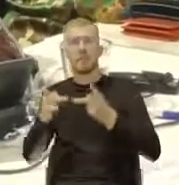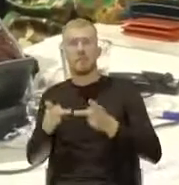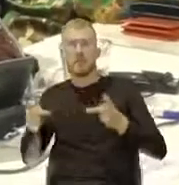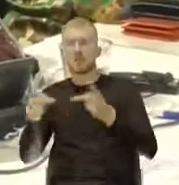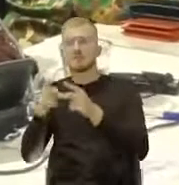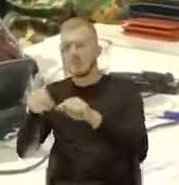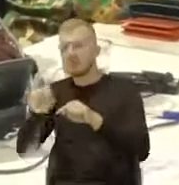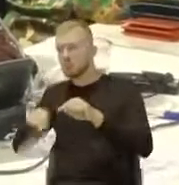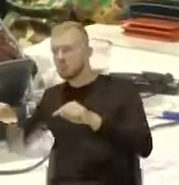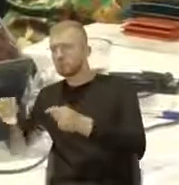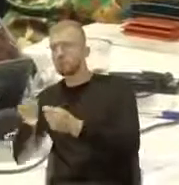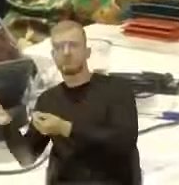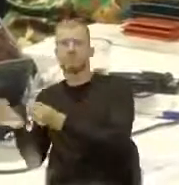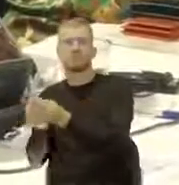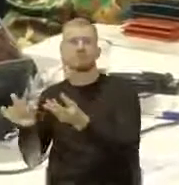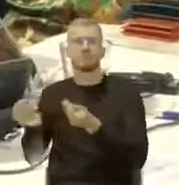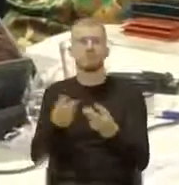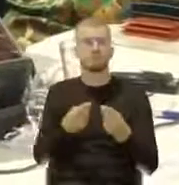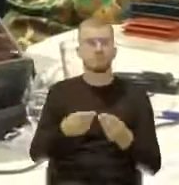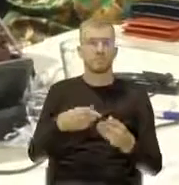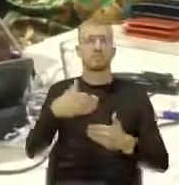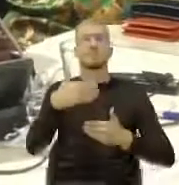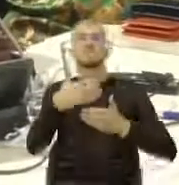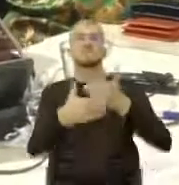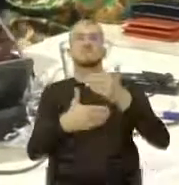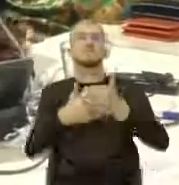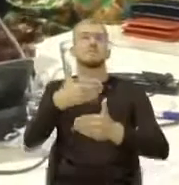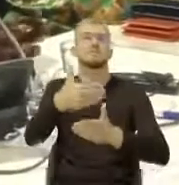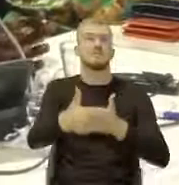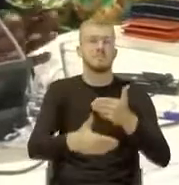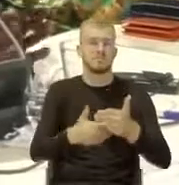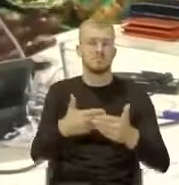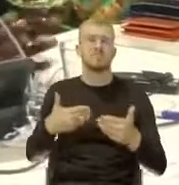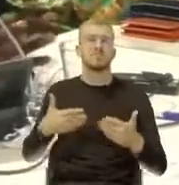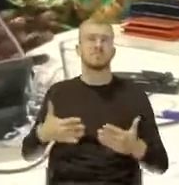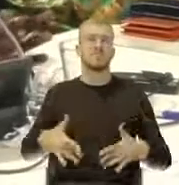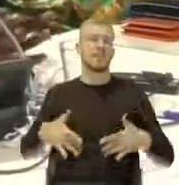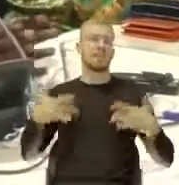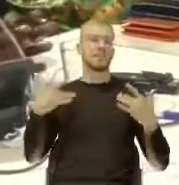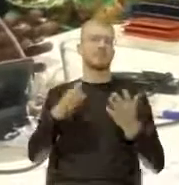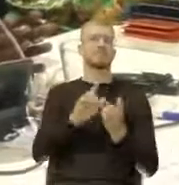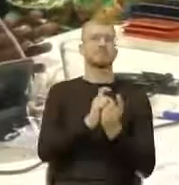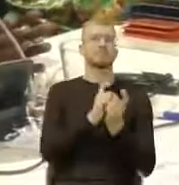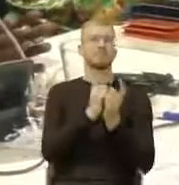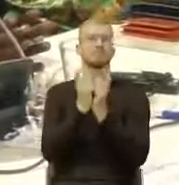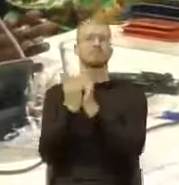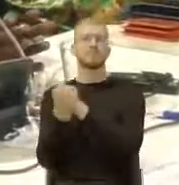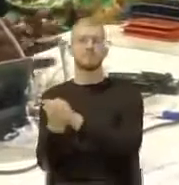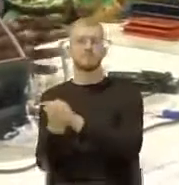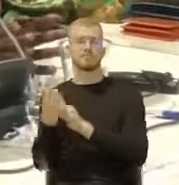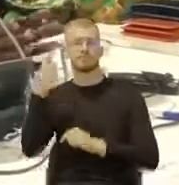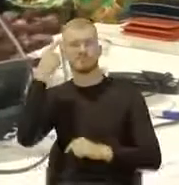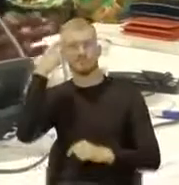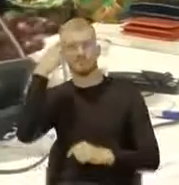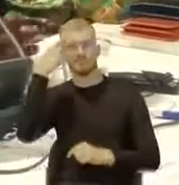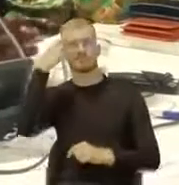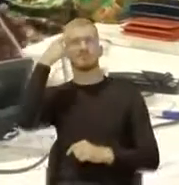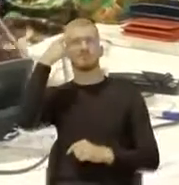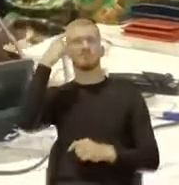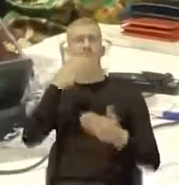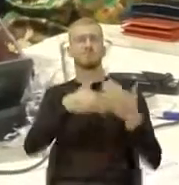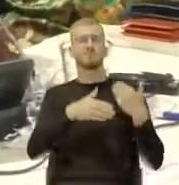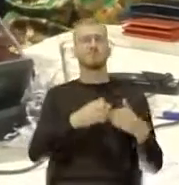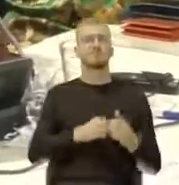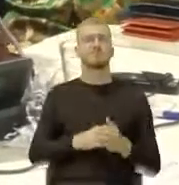mention most of the time is that out of more than 12, not to say 14 of